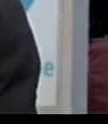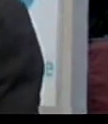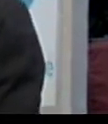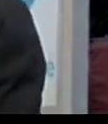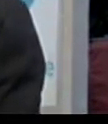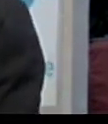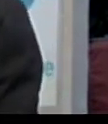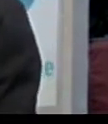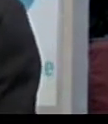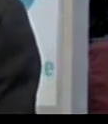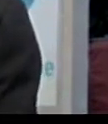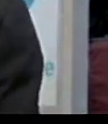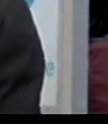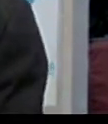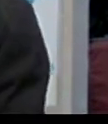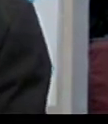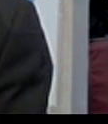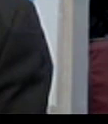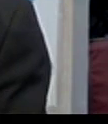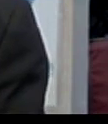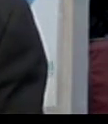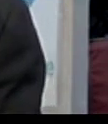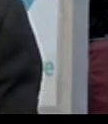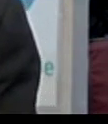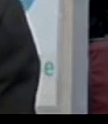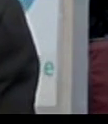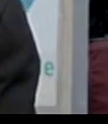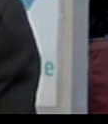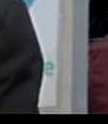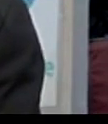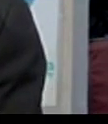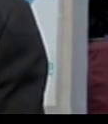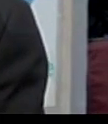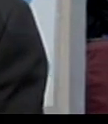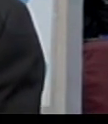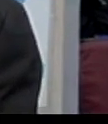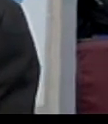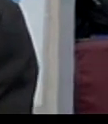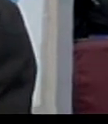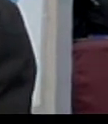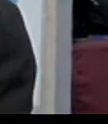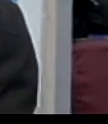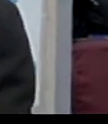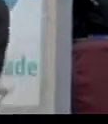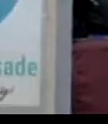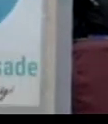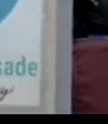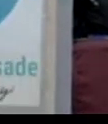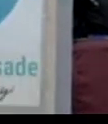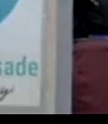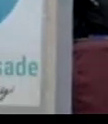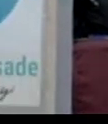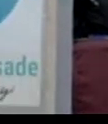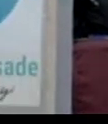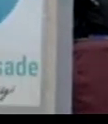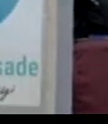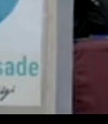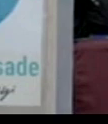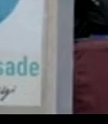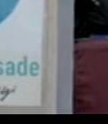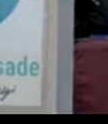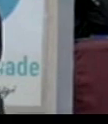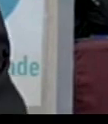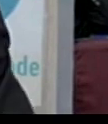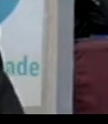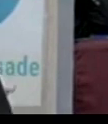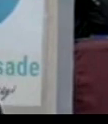the testimony. I really appreciate the Lord, because God is working mightily through our Father in the Lord. And I want to tell you, my brother and sister that are sitting